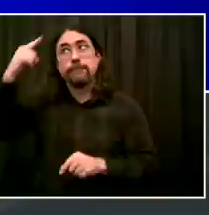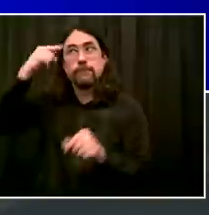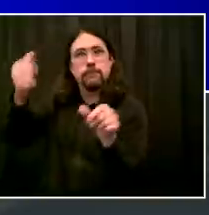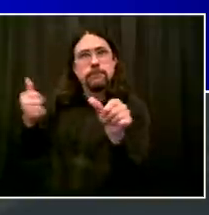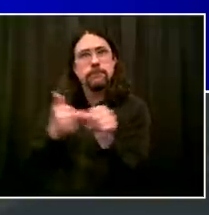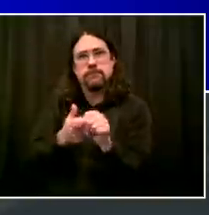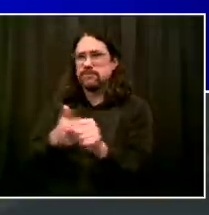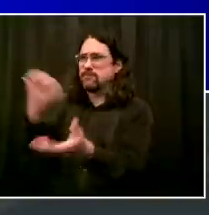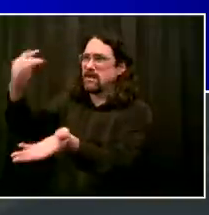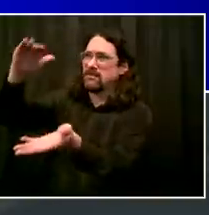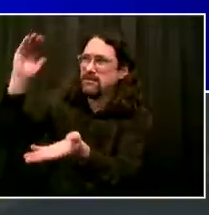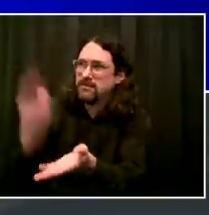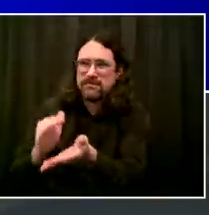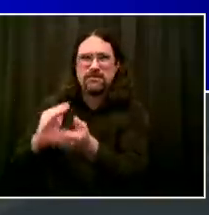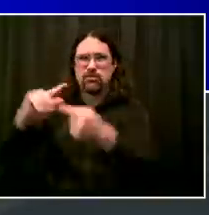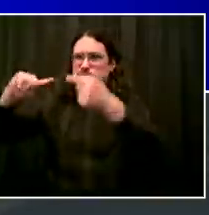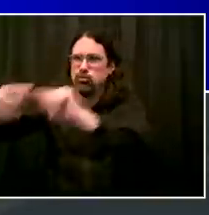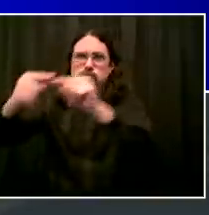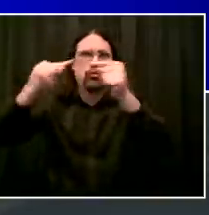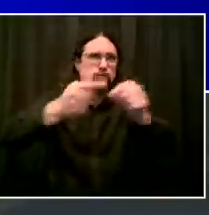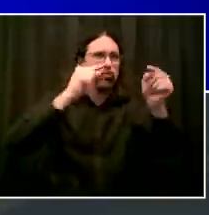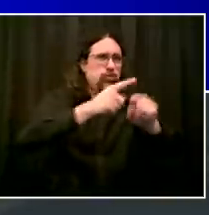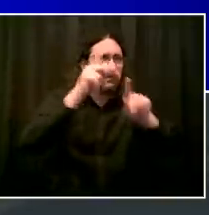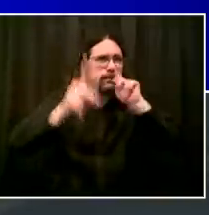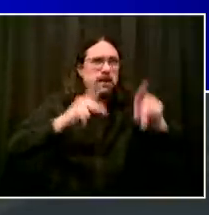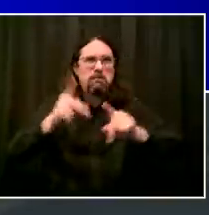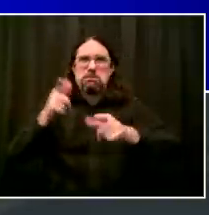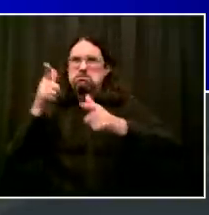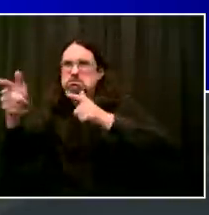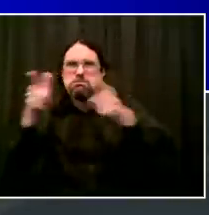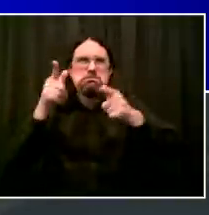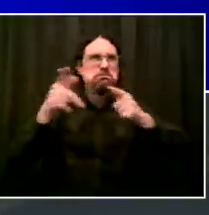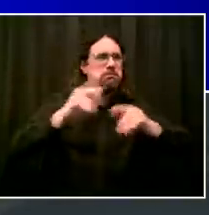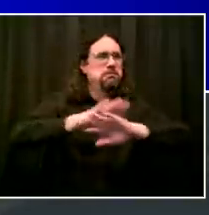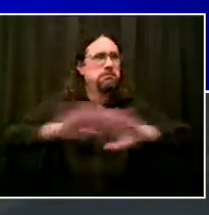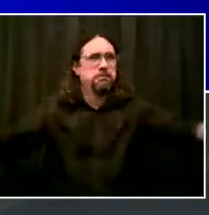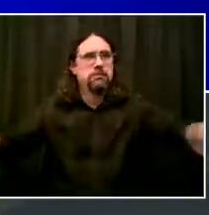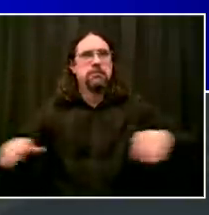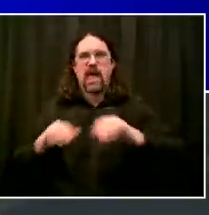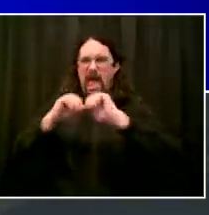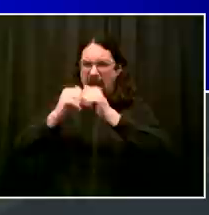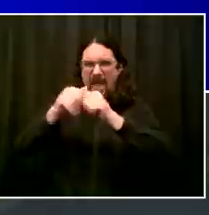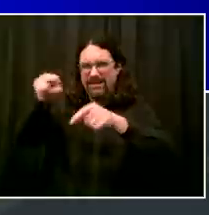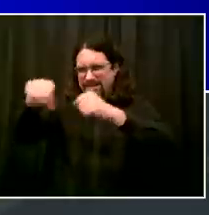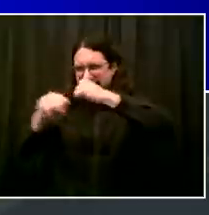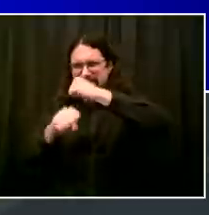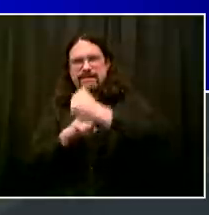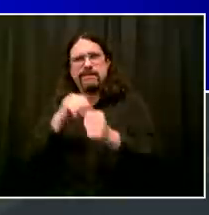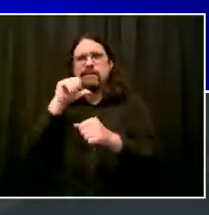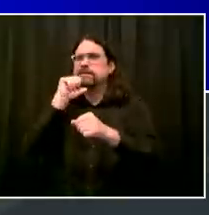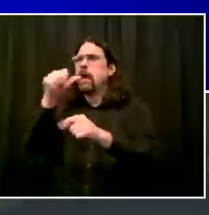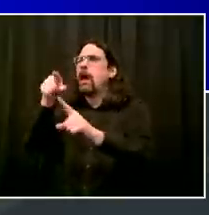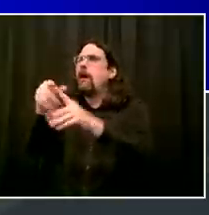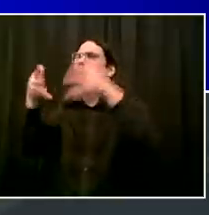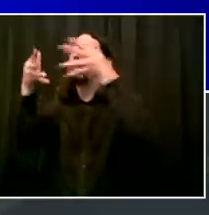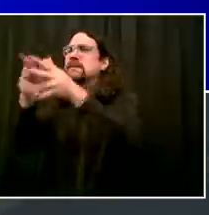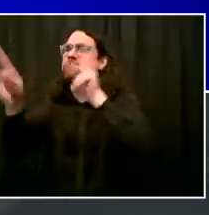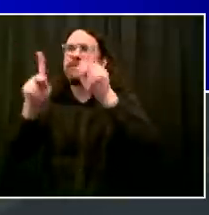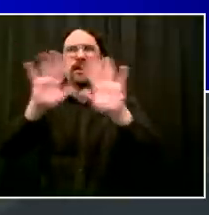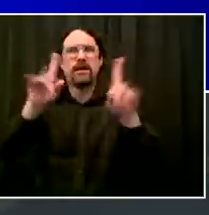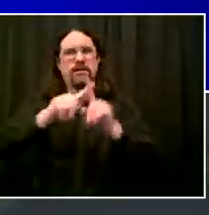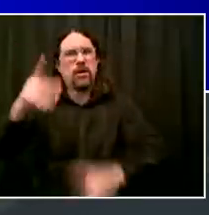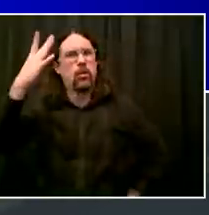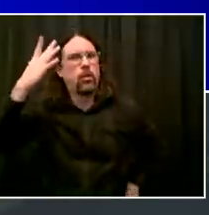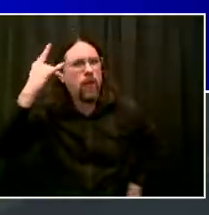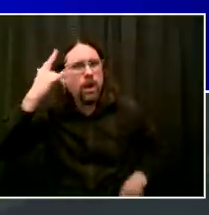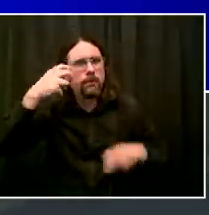are educators, they are people who stop violence before it even happens. And I have had the privilege of getting to know a lot of these folks and getting to